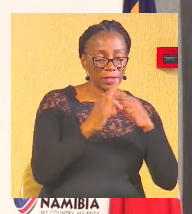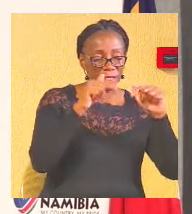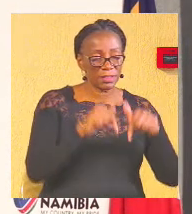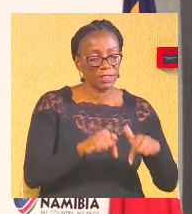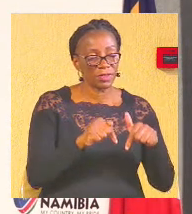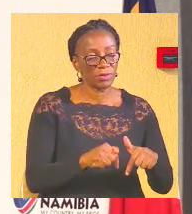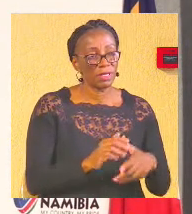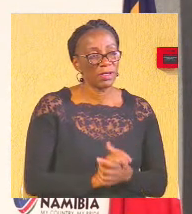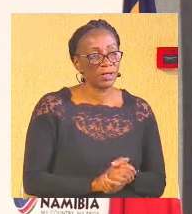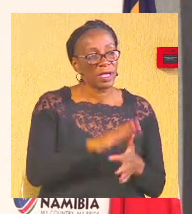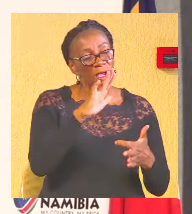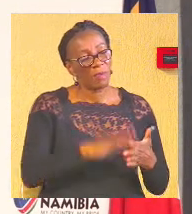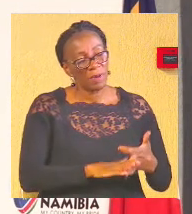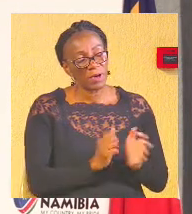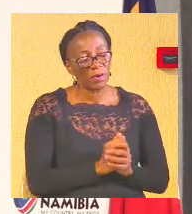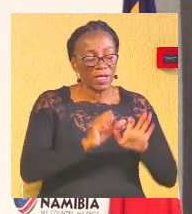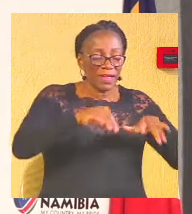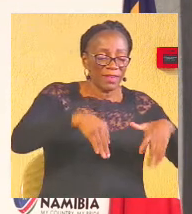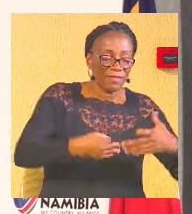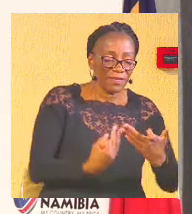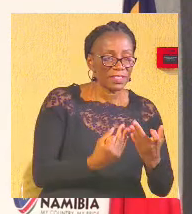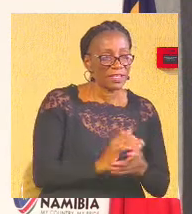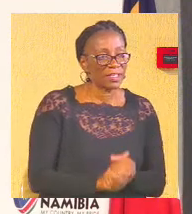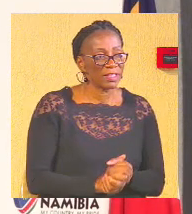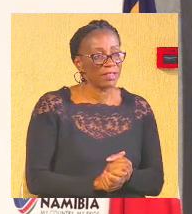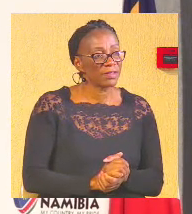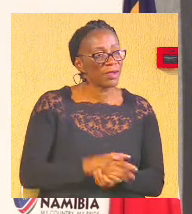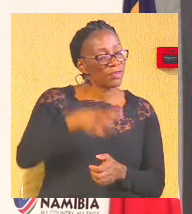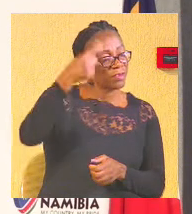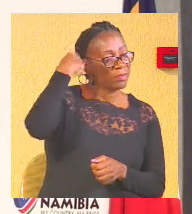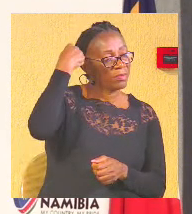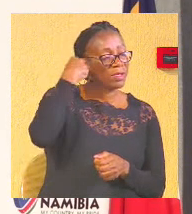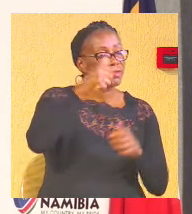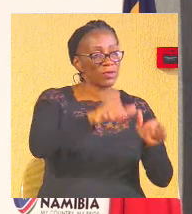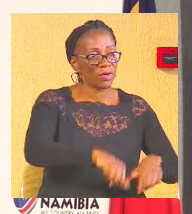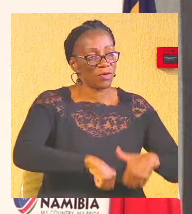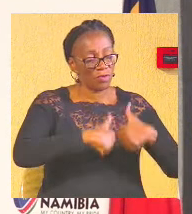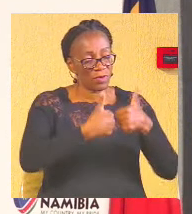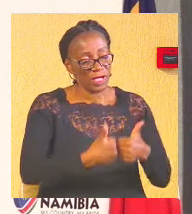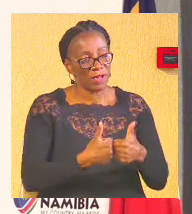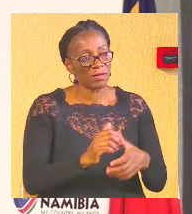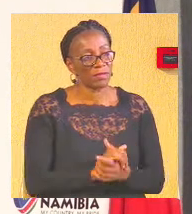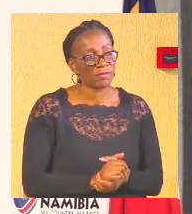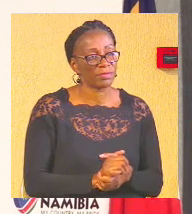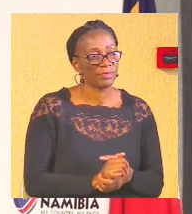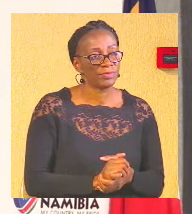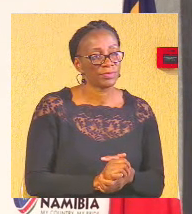really discussing and looking into the preparedness of actually the Ministry of Health as far as the